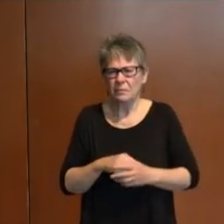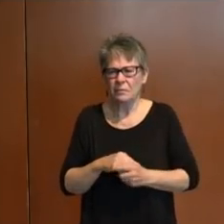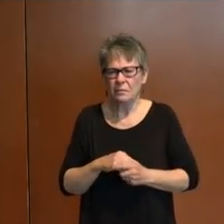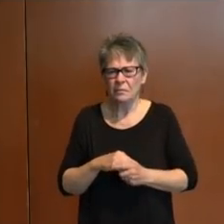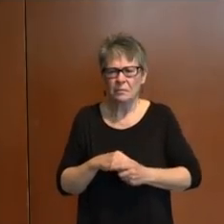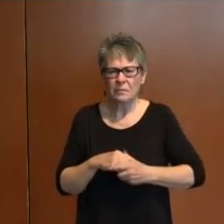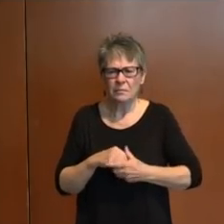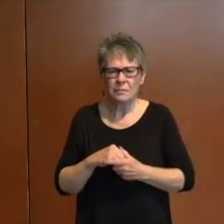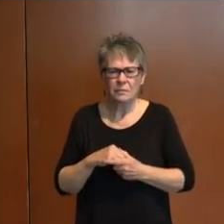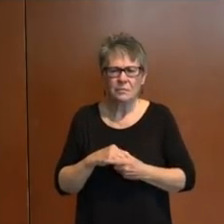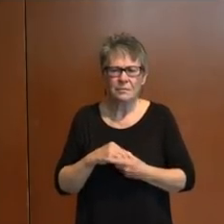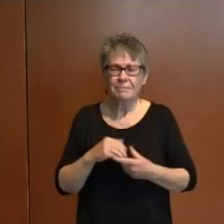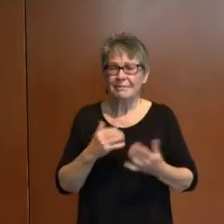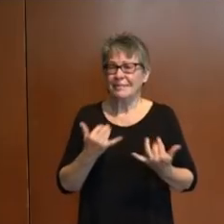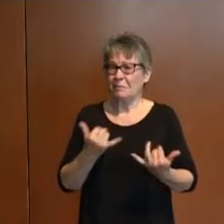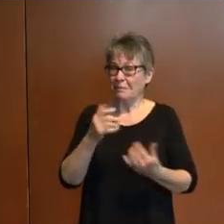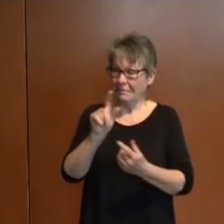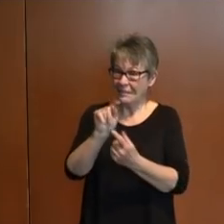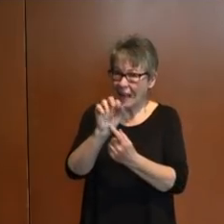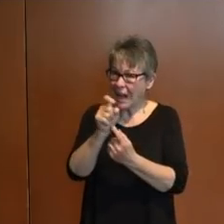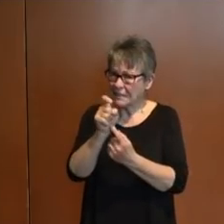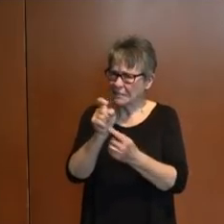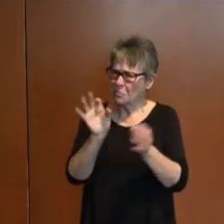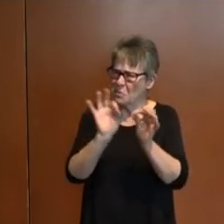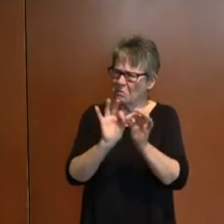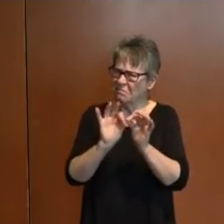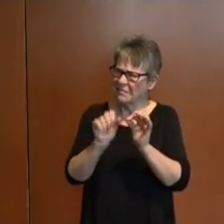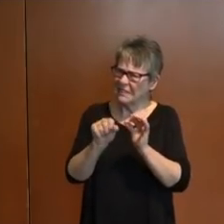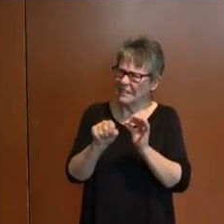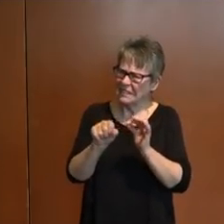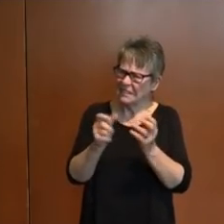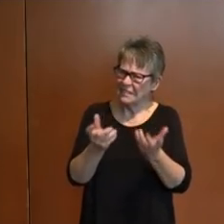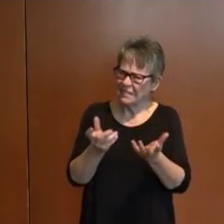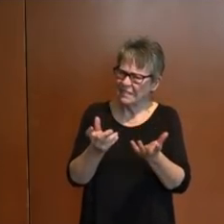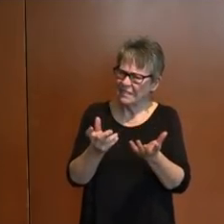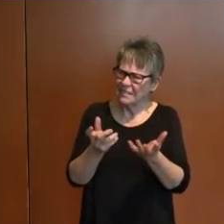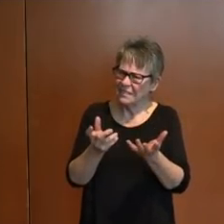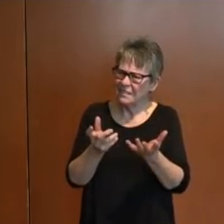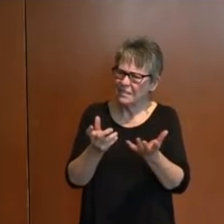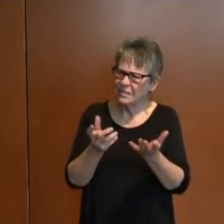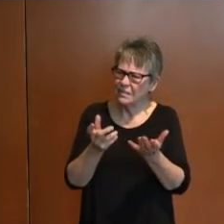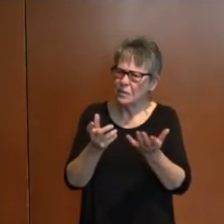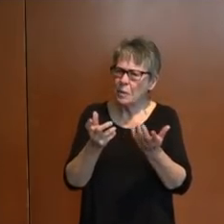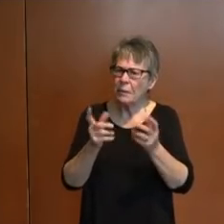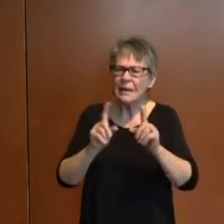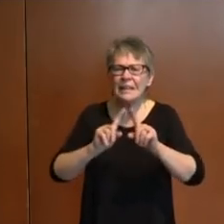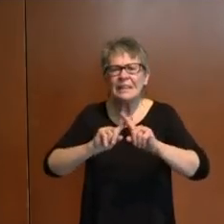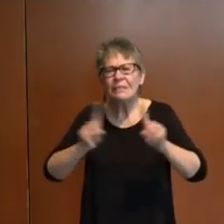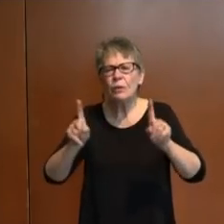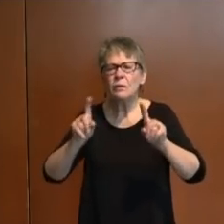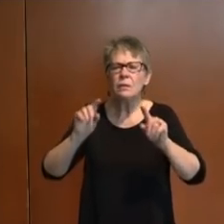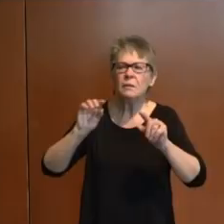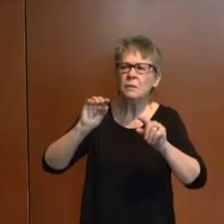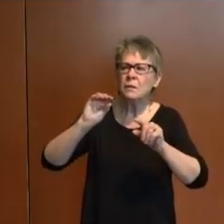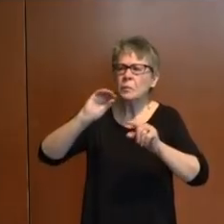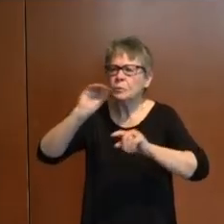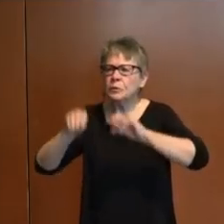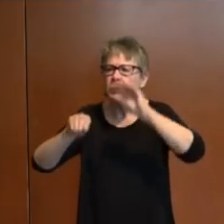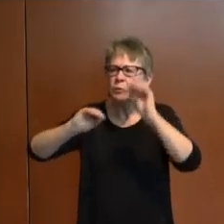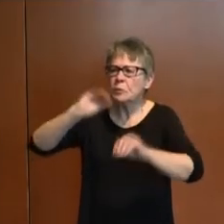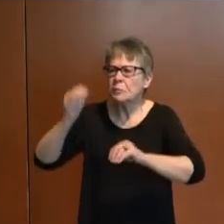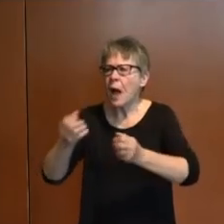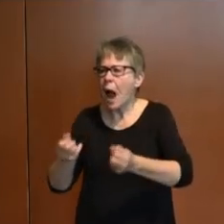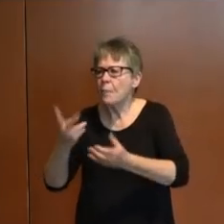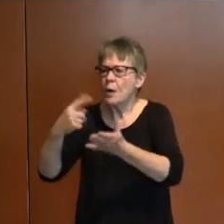more relevant as opposed to less relevant. I haven't thought through a different rate question. What if I've got a Florida driver's license and I want to get